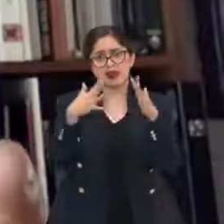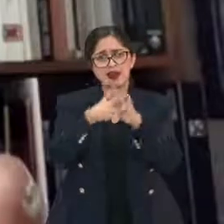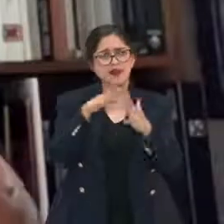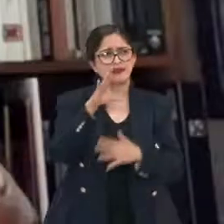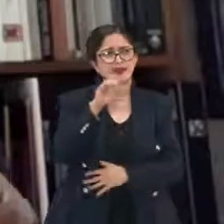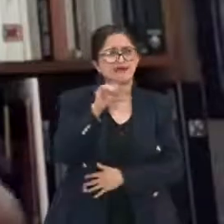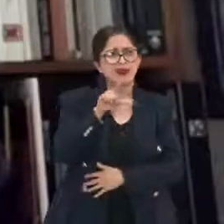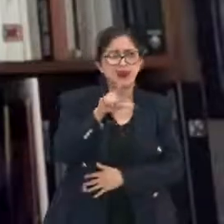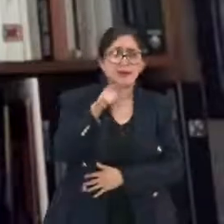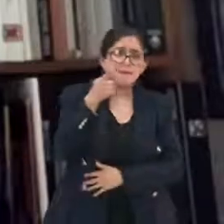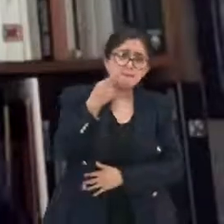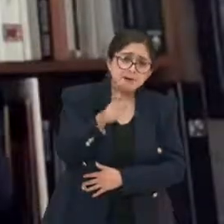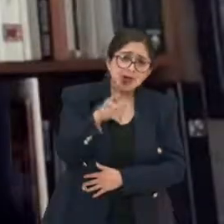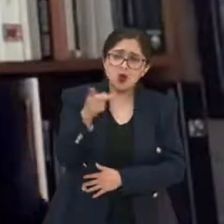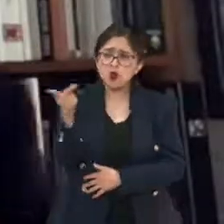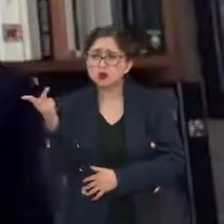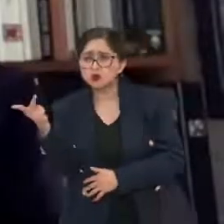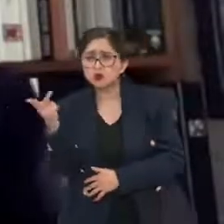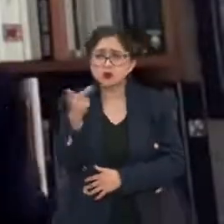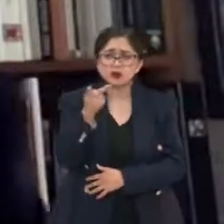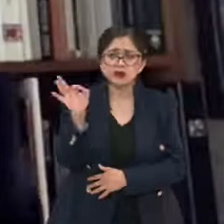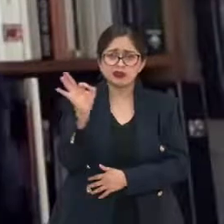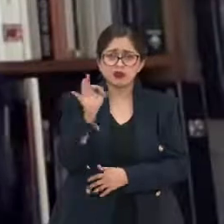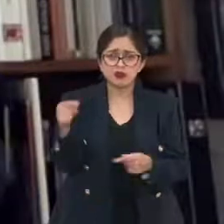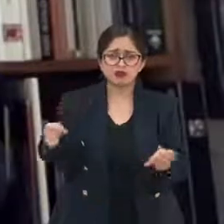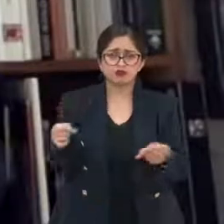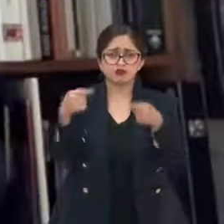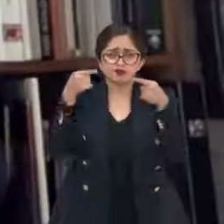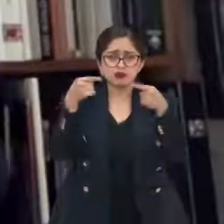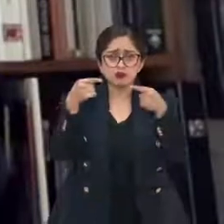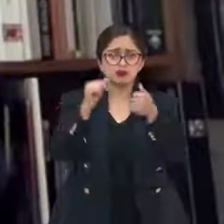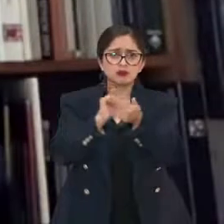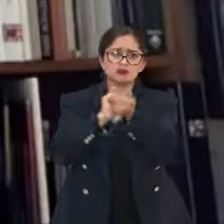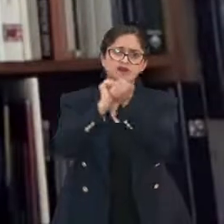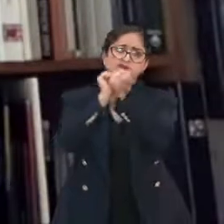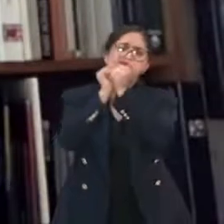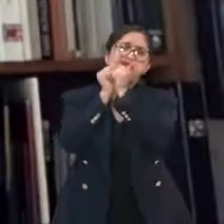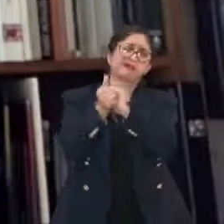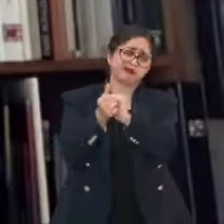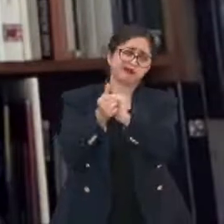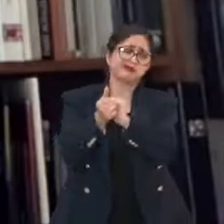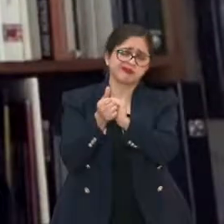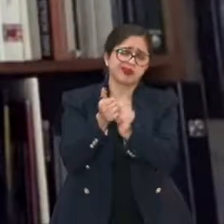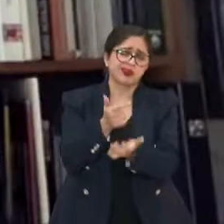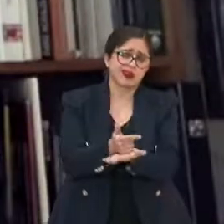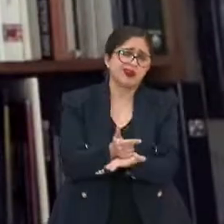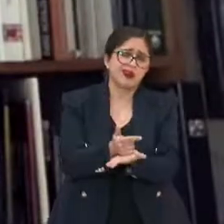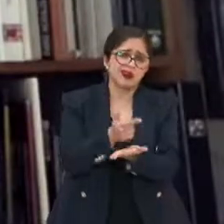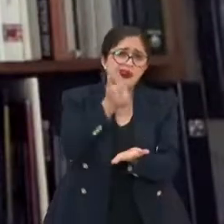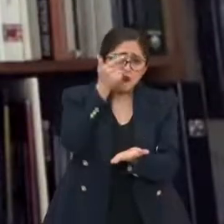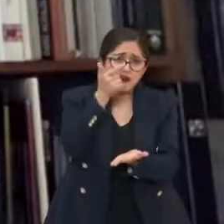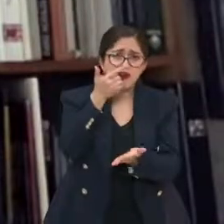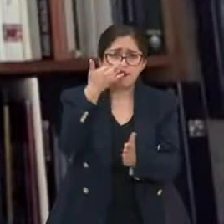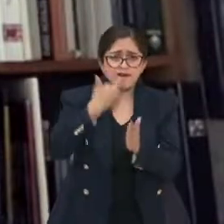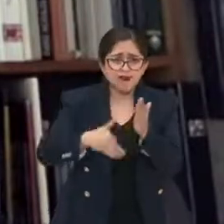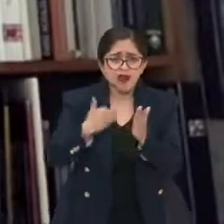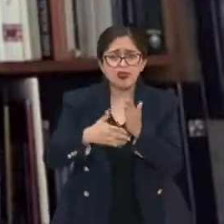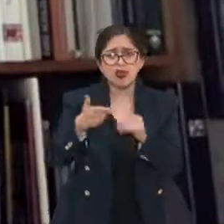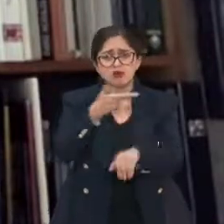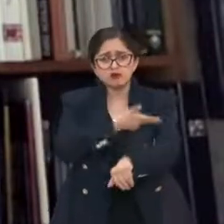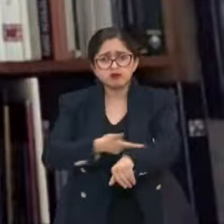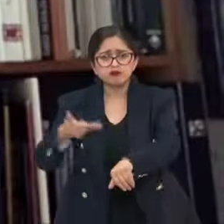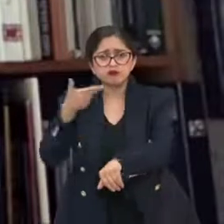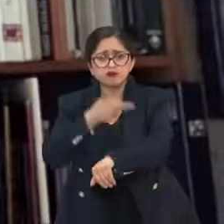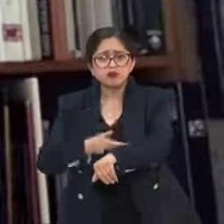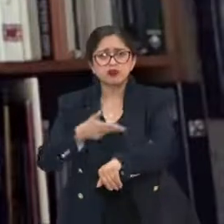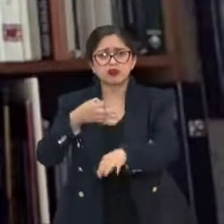the hazard of a civil war, but the confrontation could have gotten to that very high degrees or